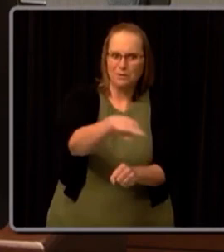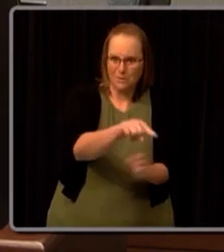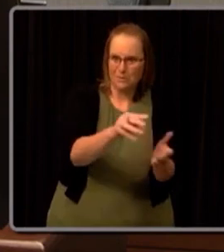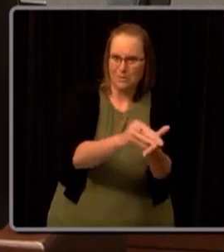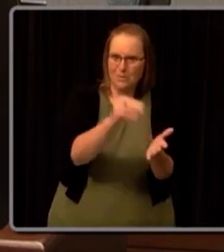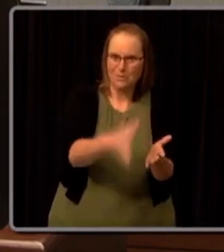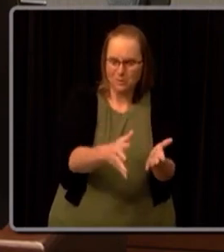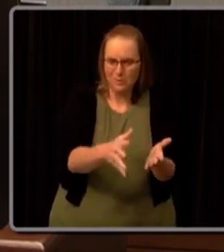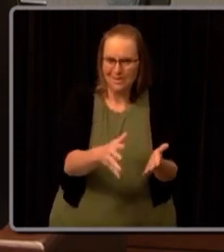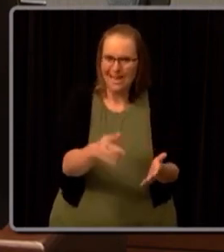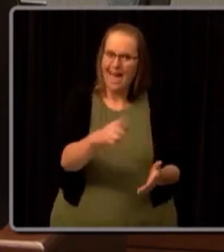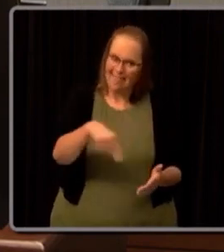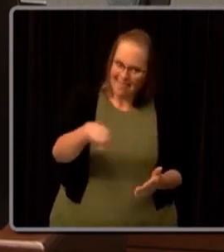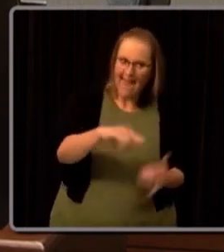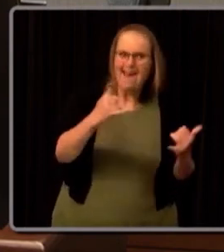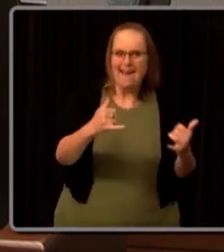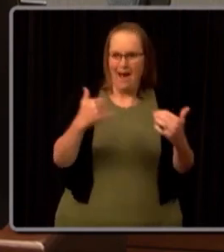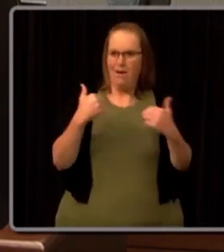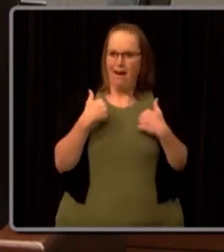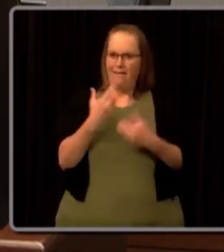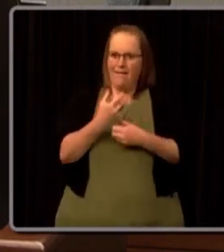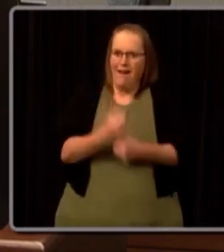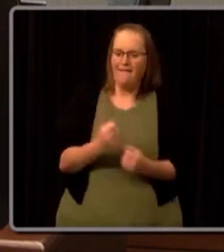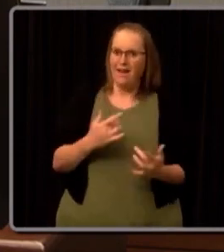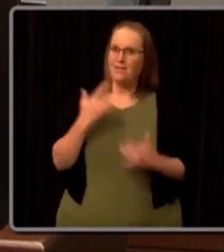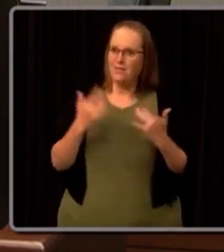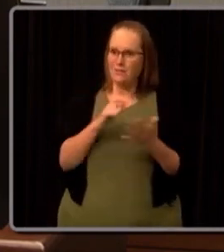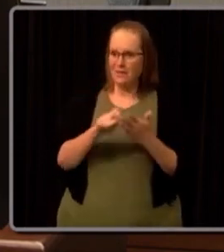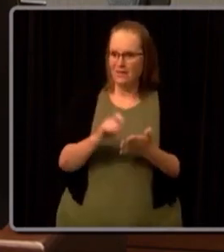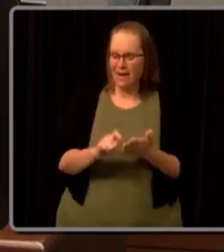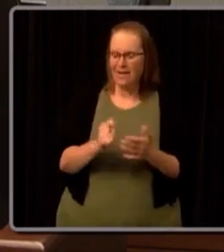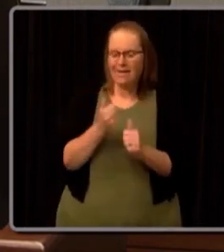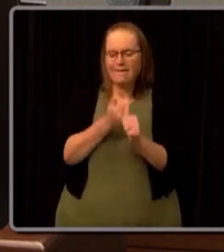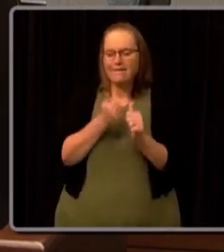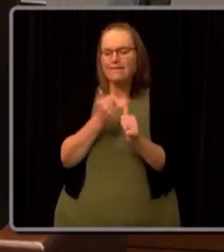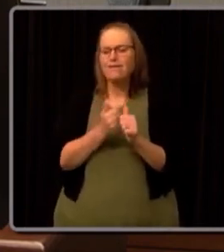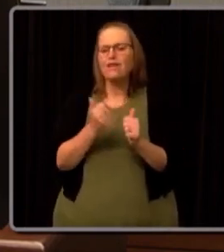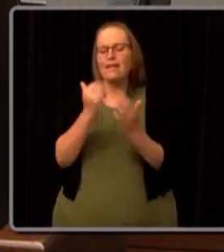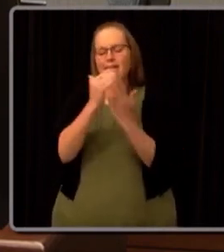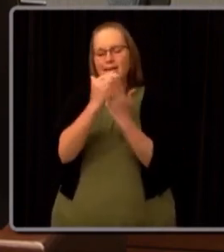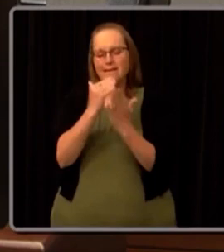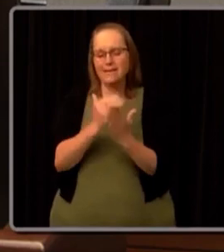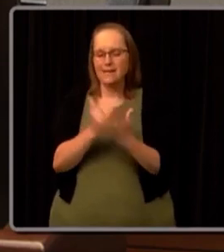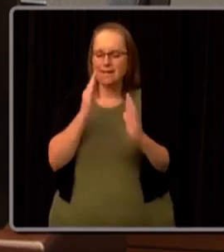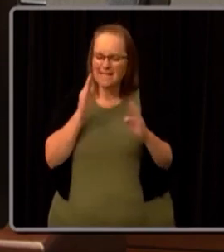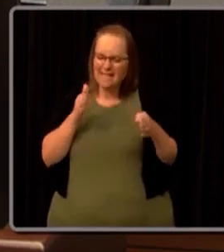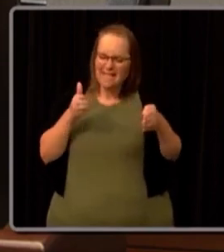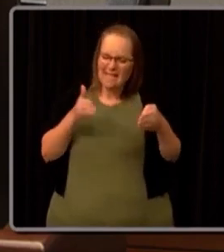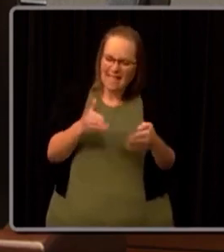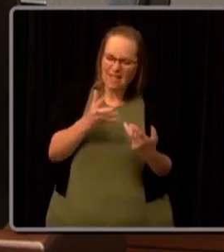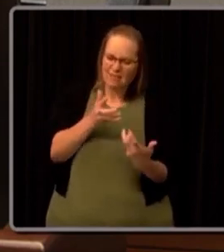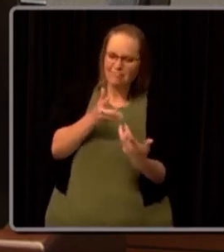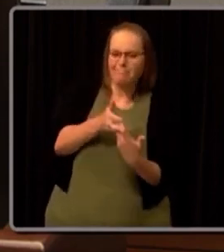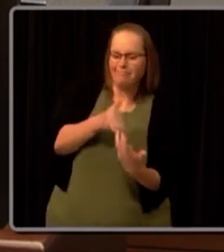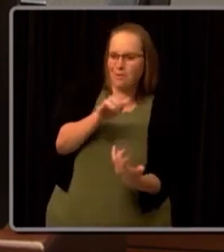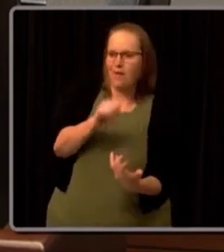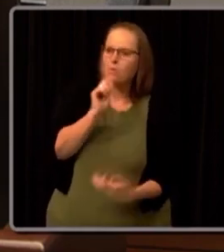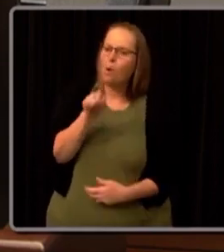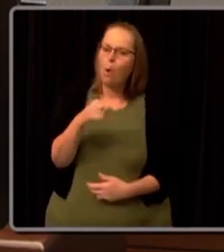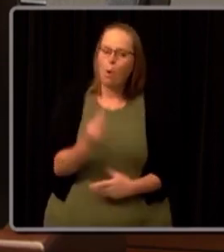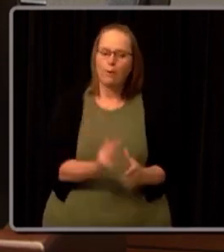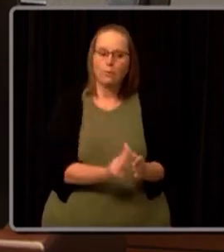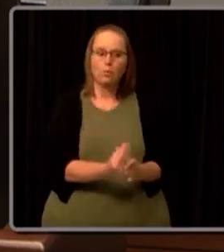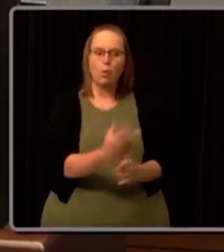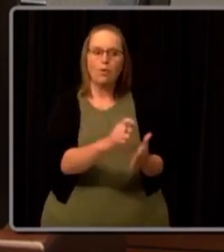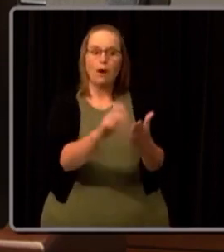have and the joy that they find in writing. Every lesson is geared towards that, not just growing your writers, but